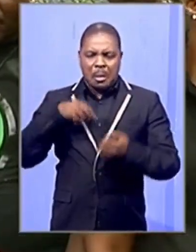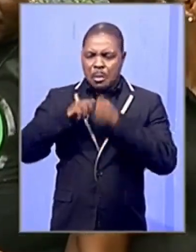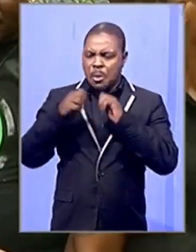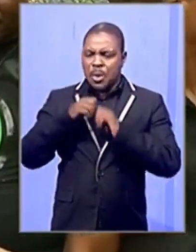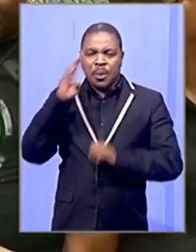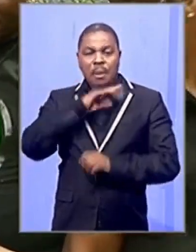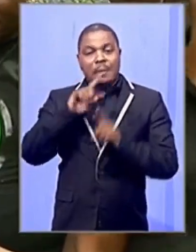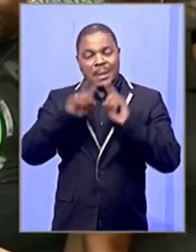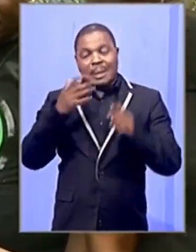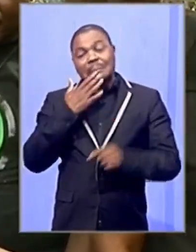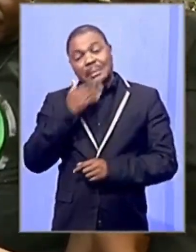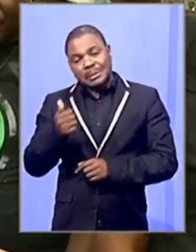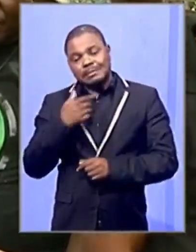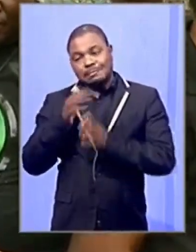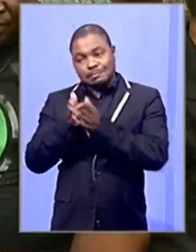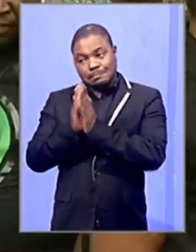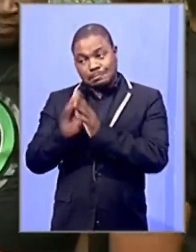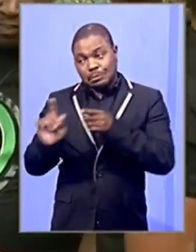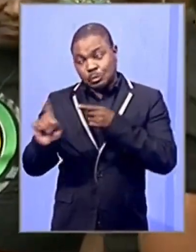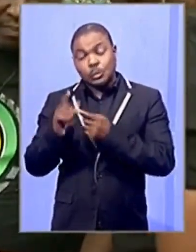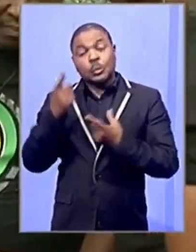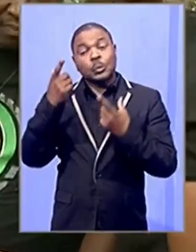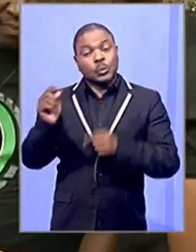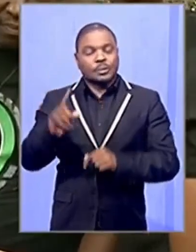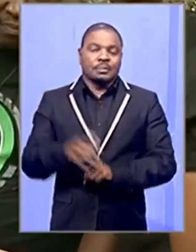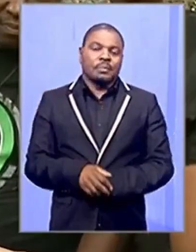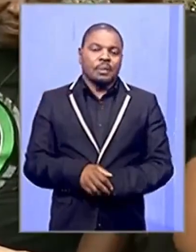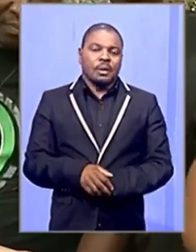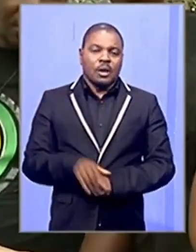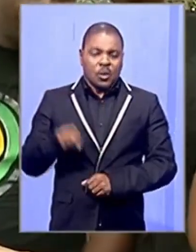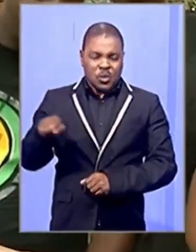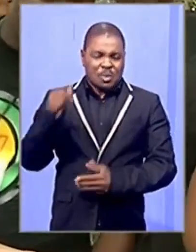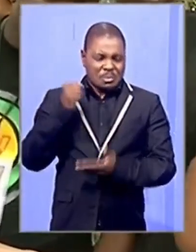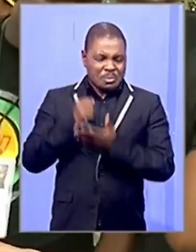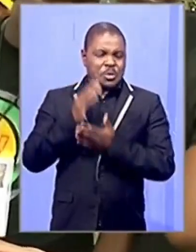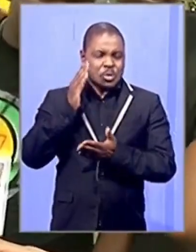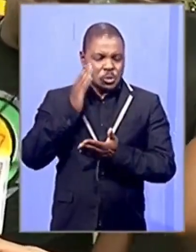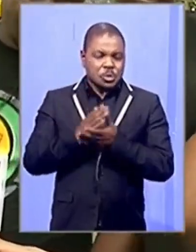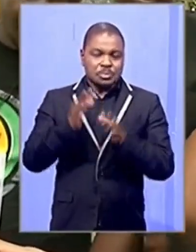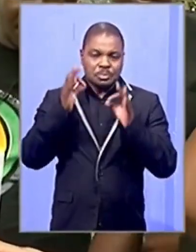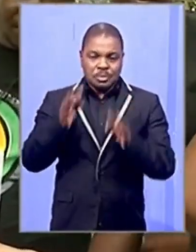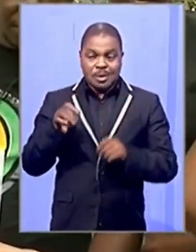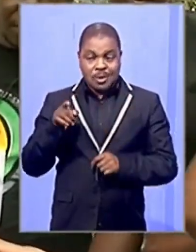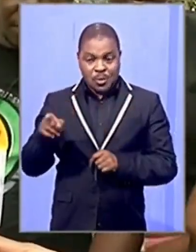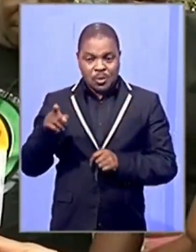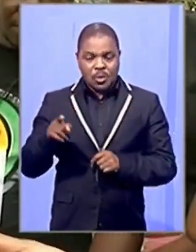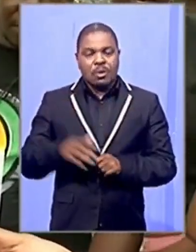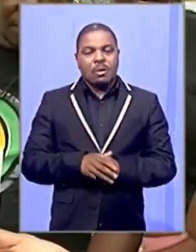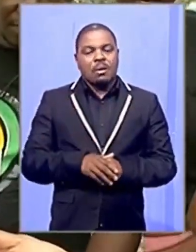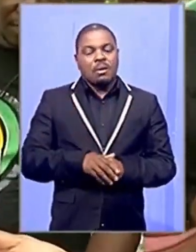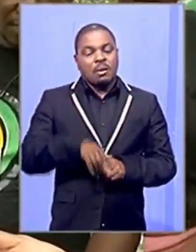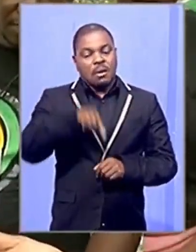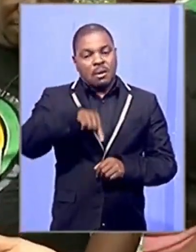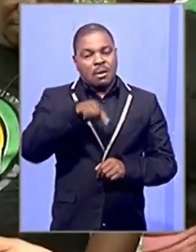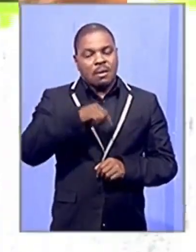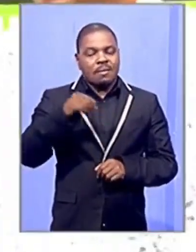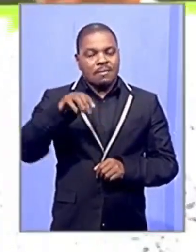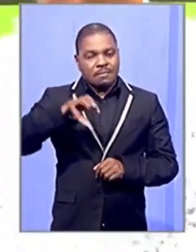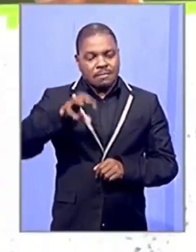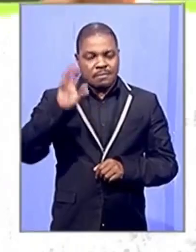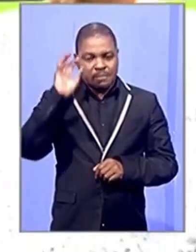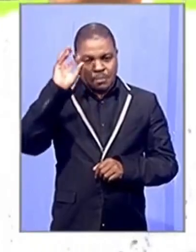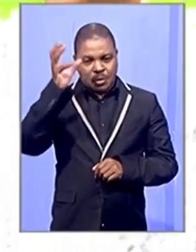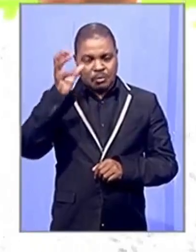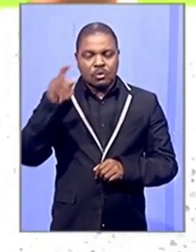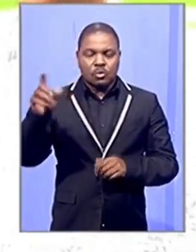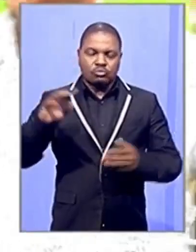problem. But please, what I'm asking him to do is to make sure that he unites the comrades in the Free State.